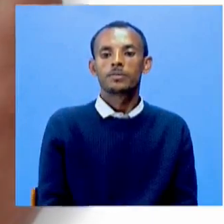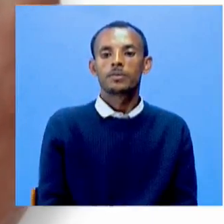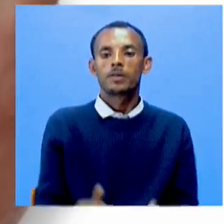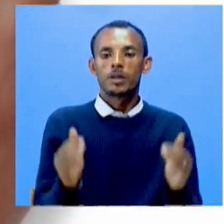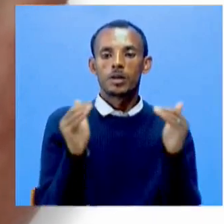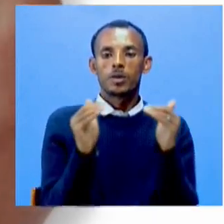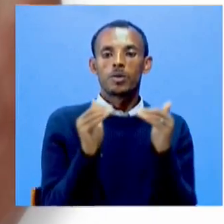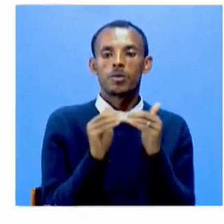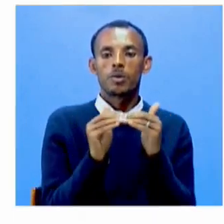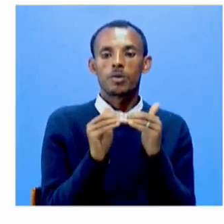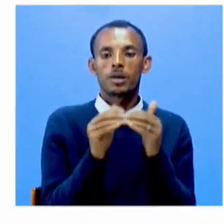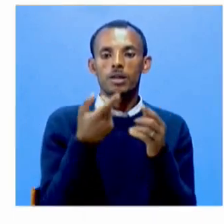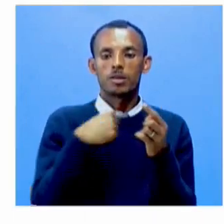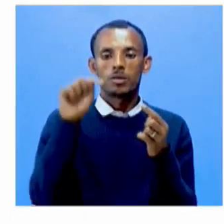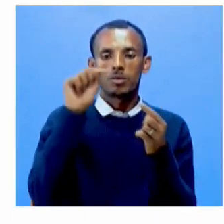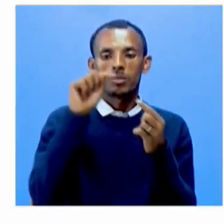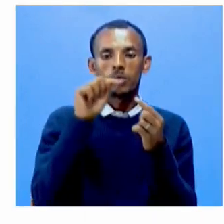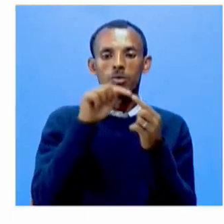congruent to